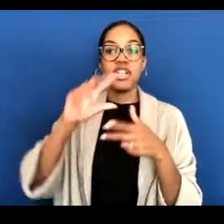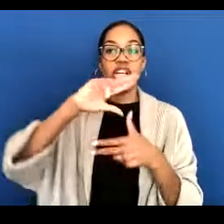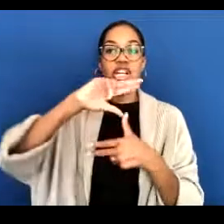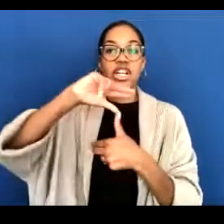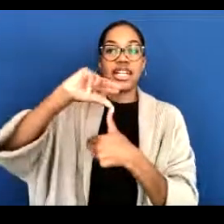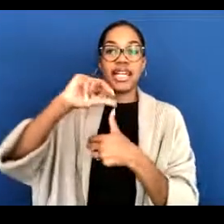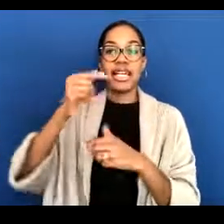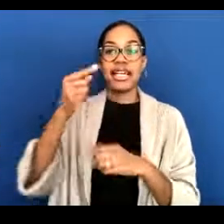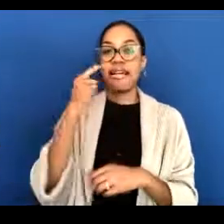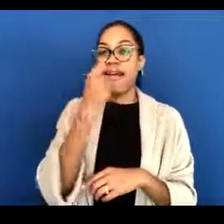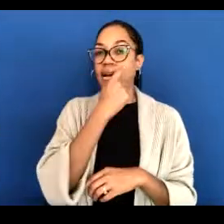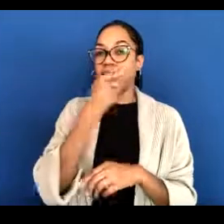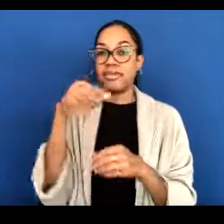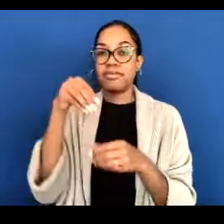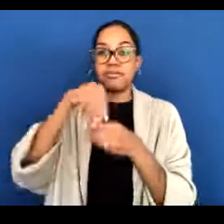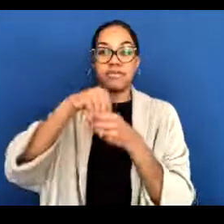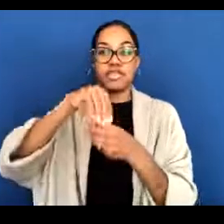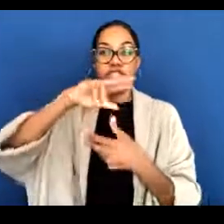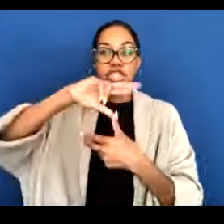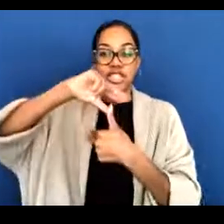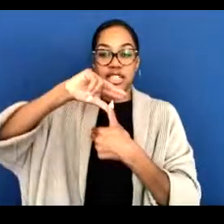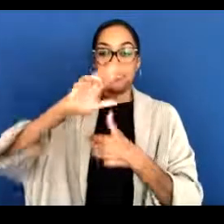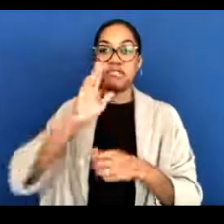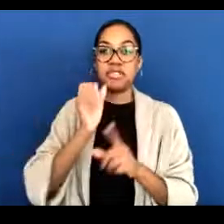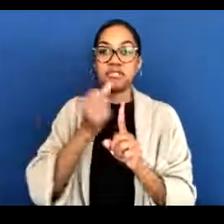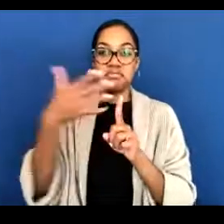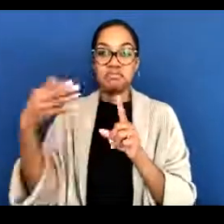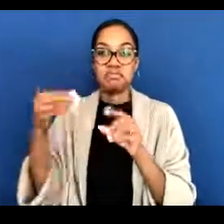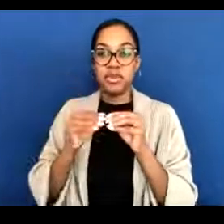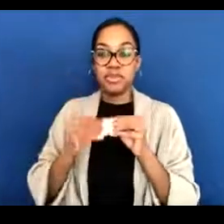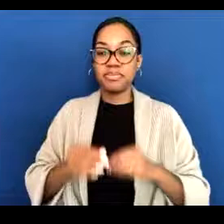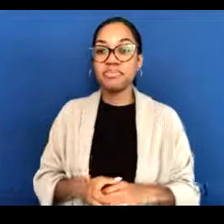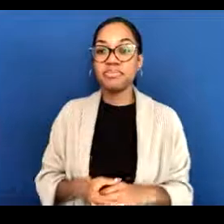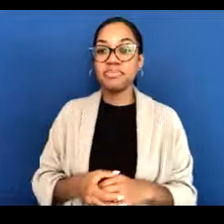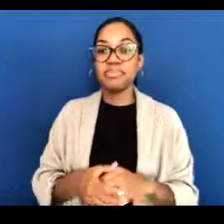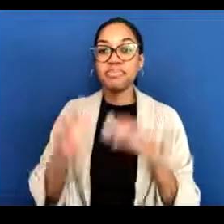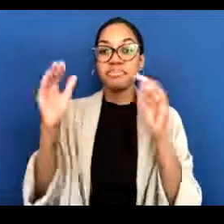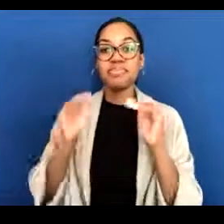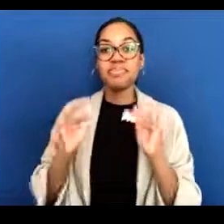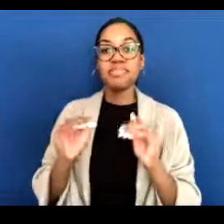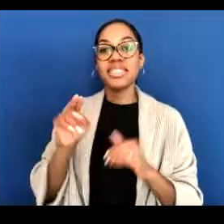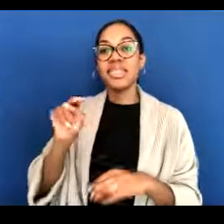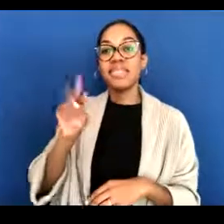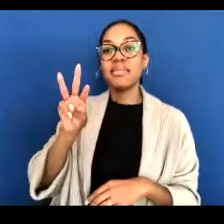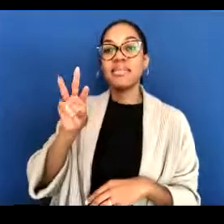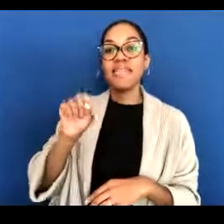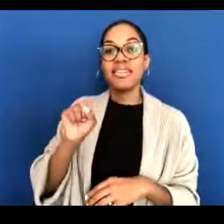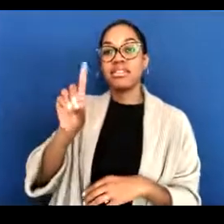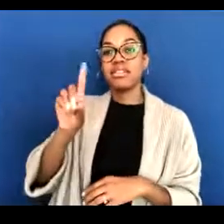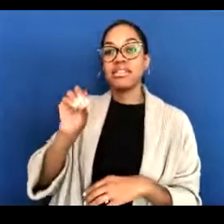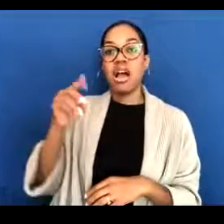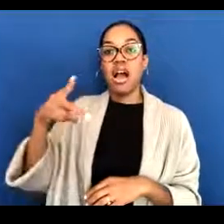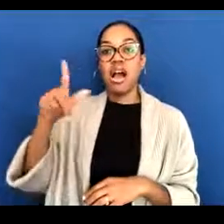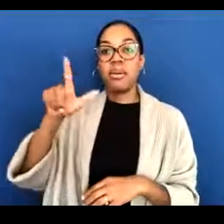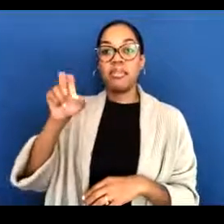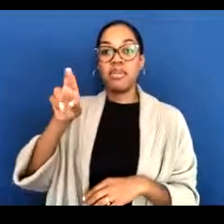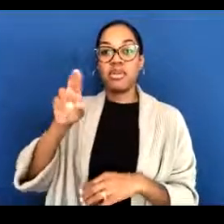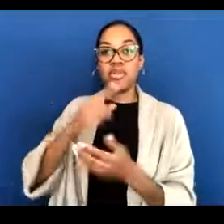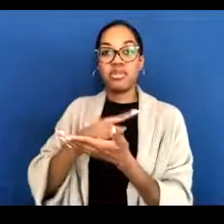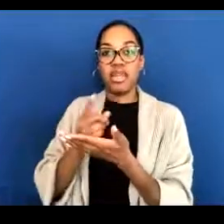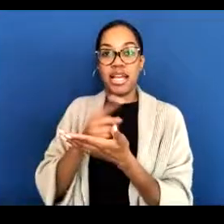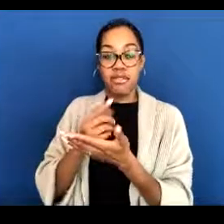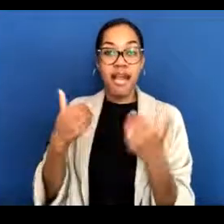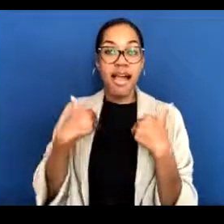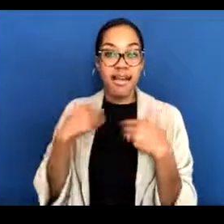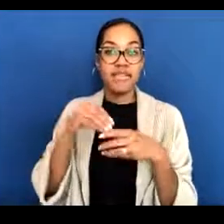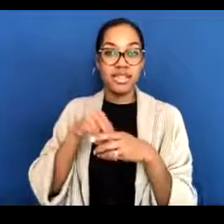radar. So a little bit about the National Weather Service Doppler radars. We have one here in southeastern North Carolina in the town of Charlotte,